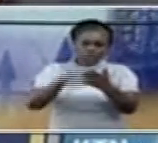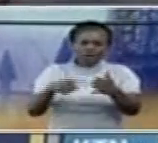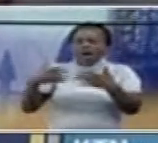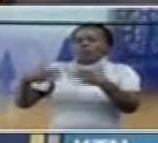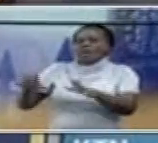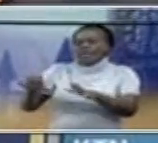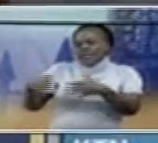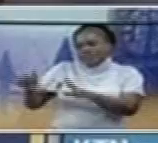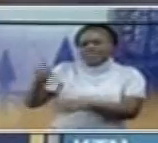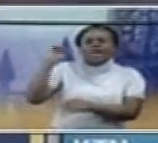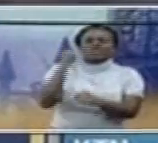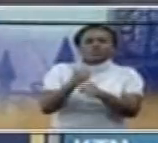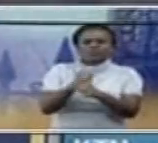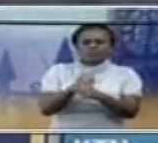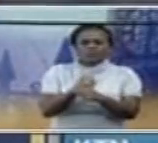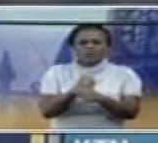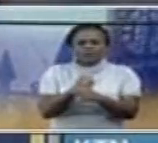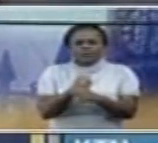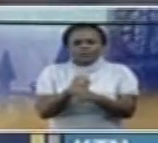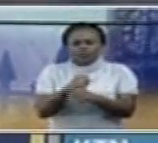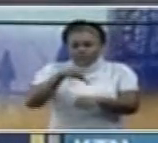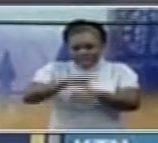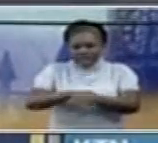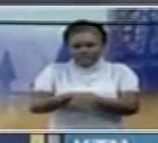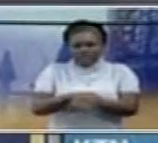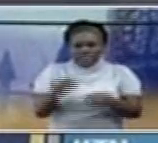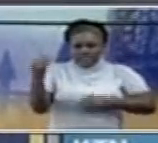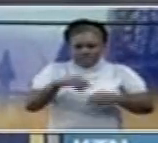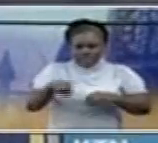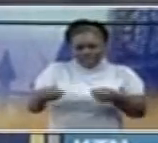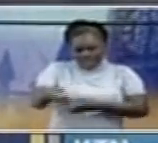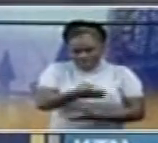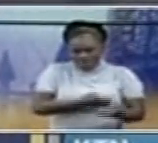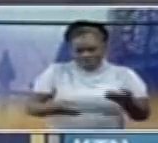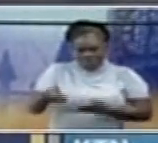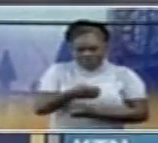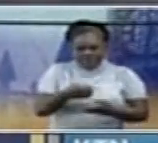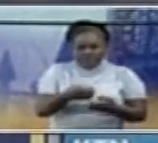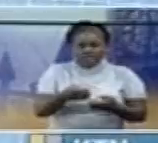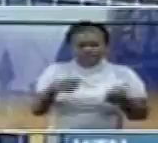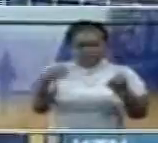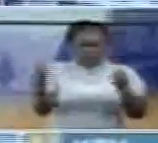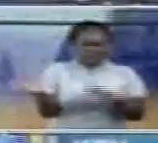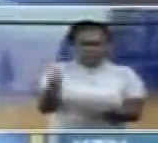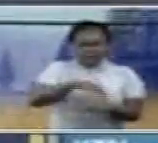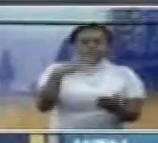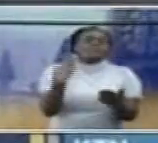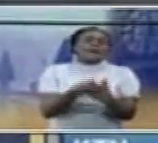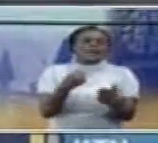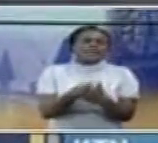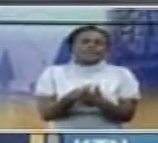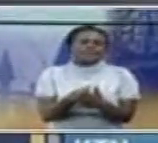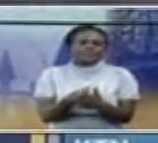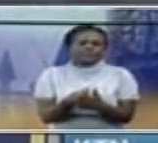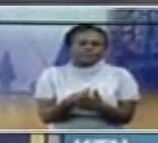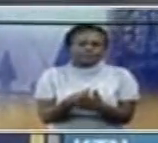from their works which are creating income, and it causes an economic disruption. So it's all going back to money. Let's look at,